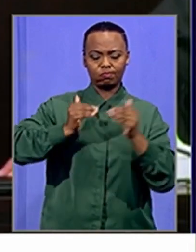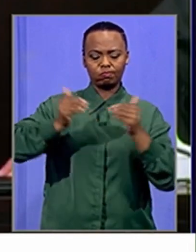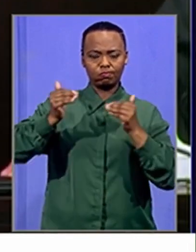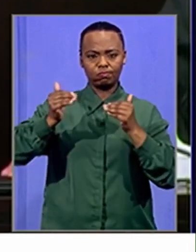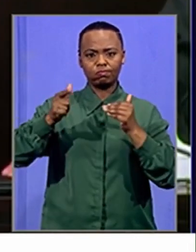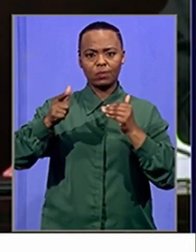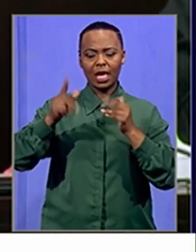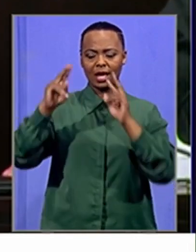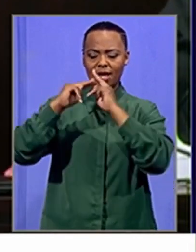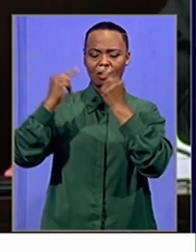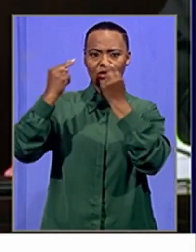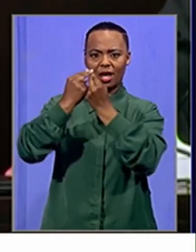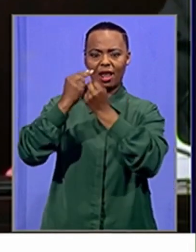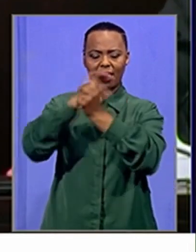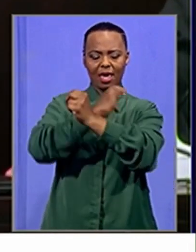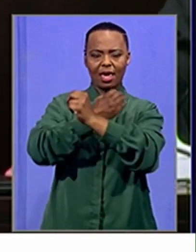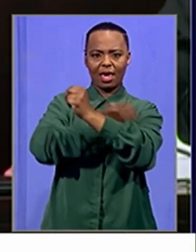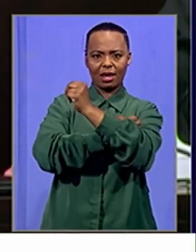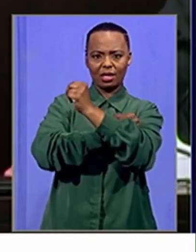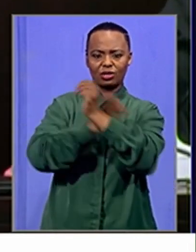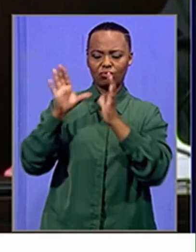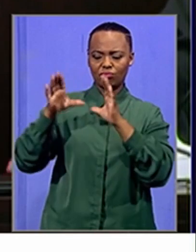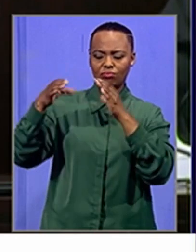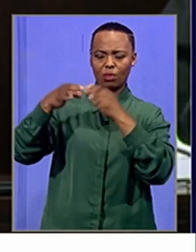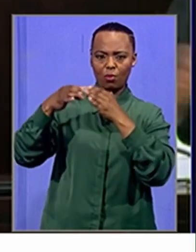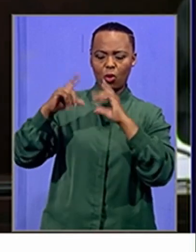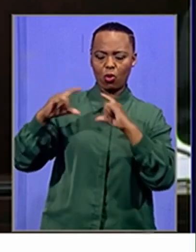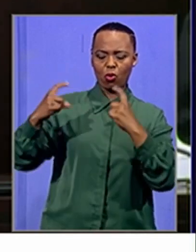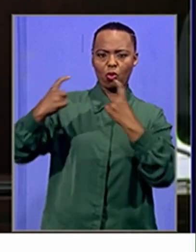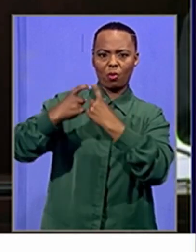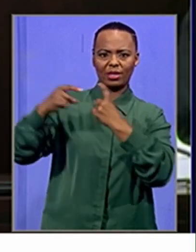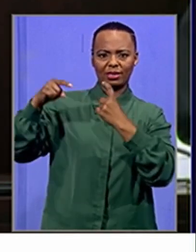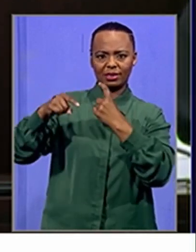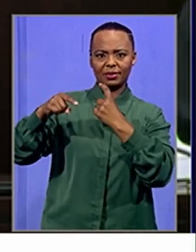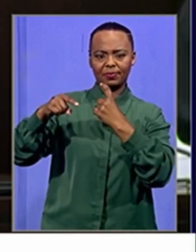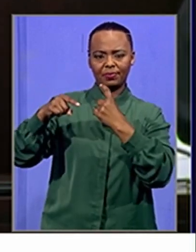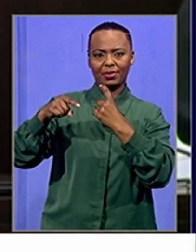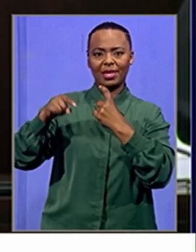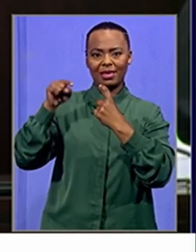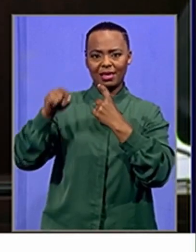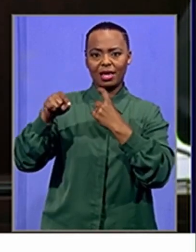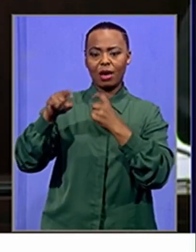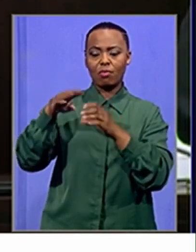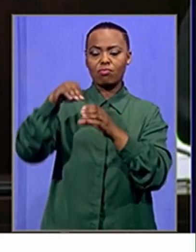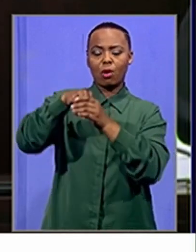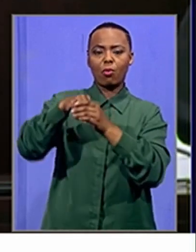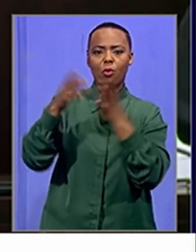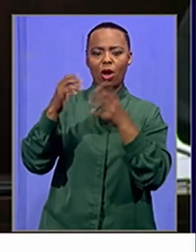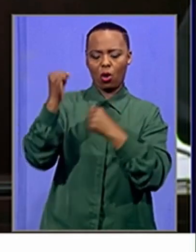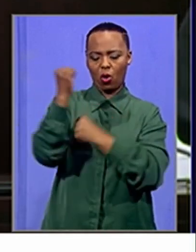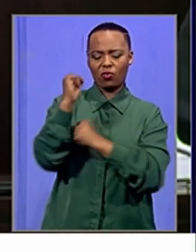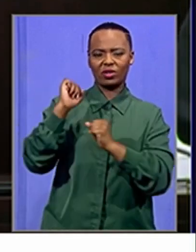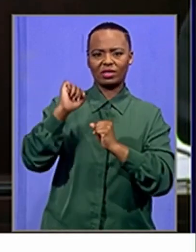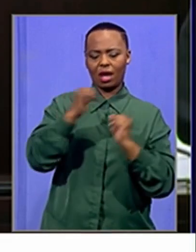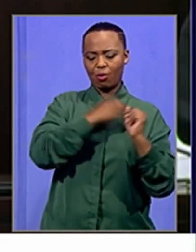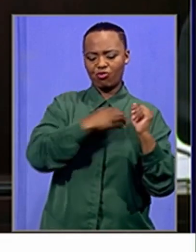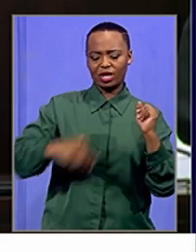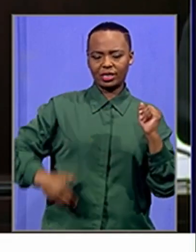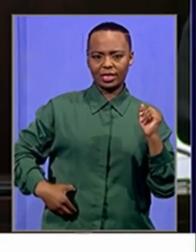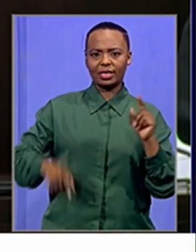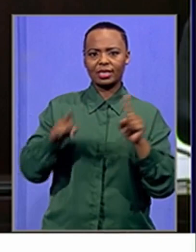the National Energy Crisis Committee, which is lodged in the presidency and coordinates the